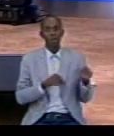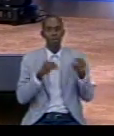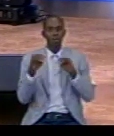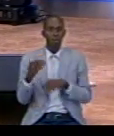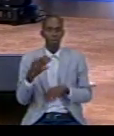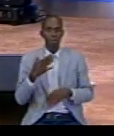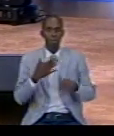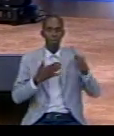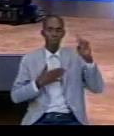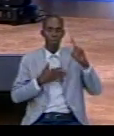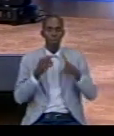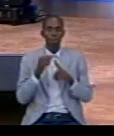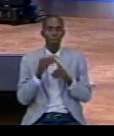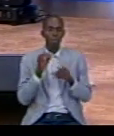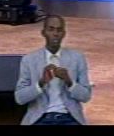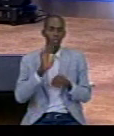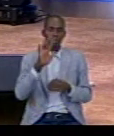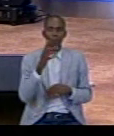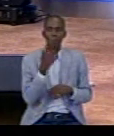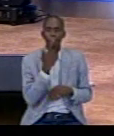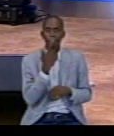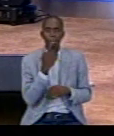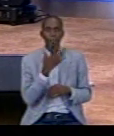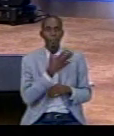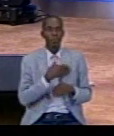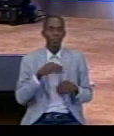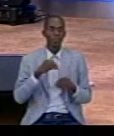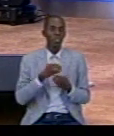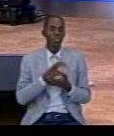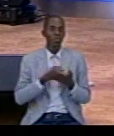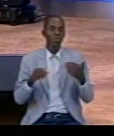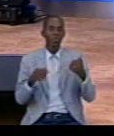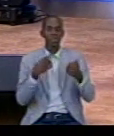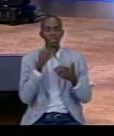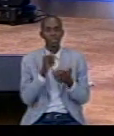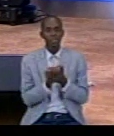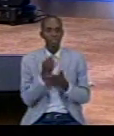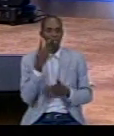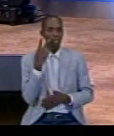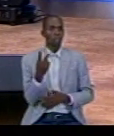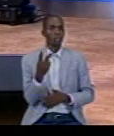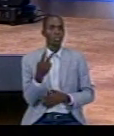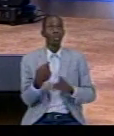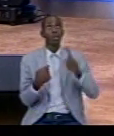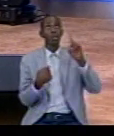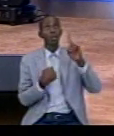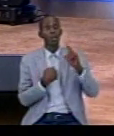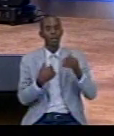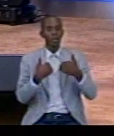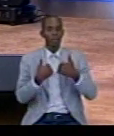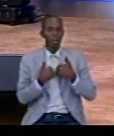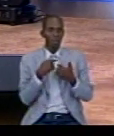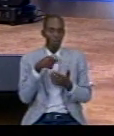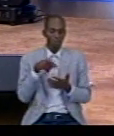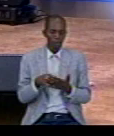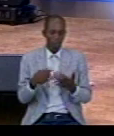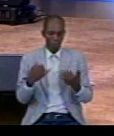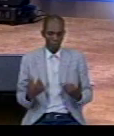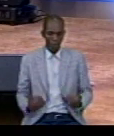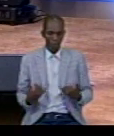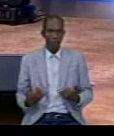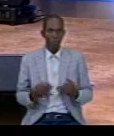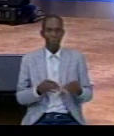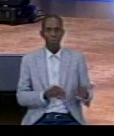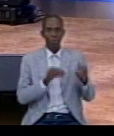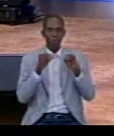in thy mouth. And then in verse 10, it says, see, I have this day set thee over